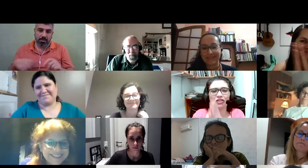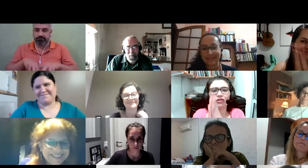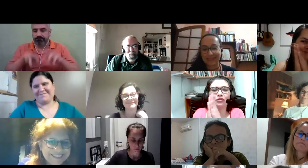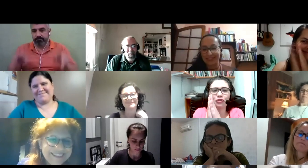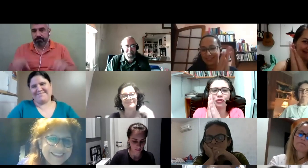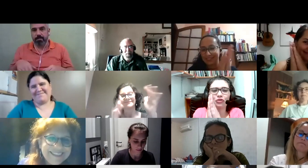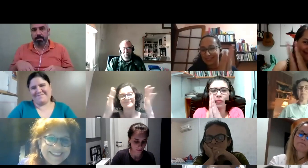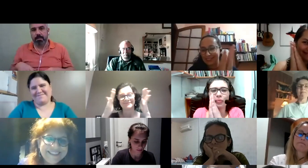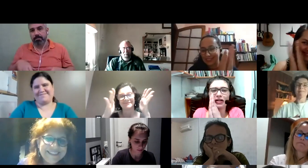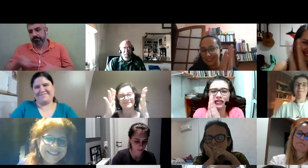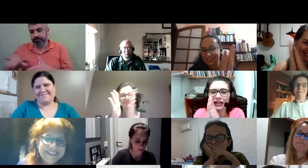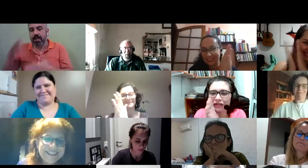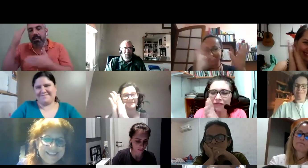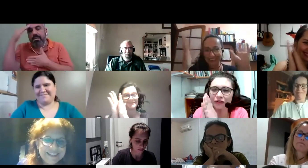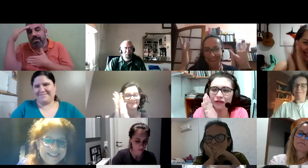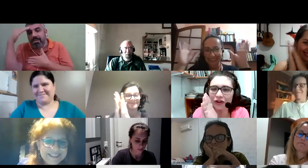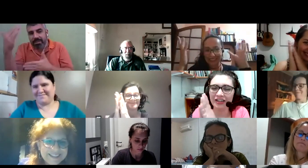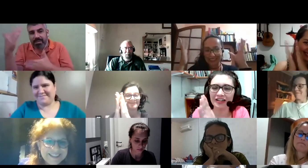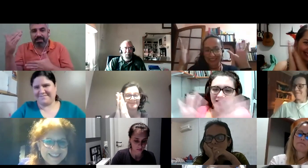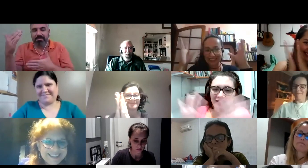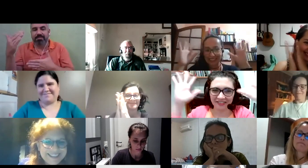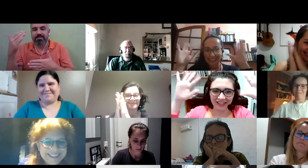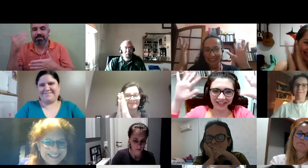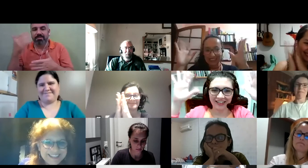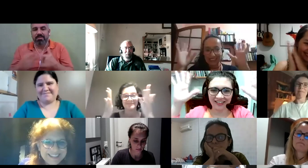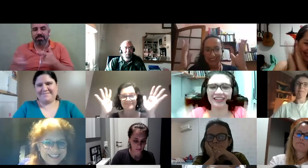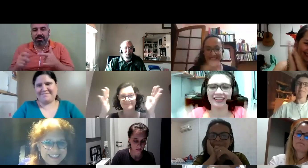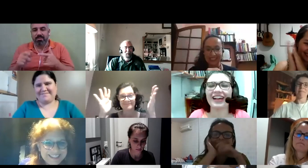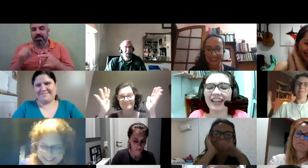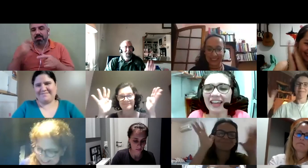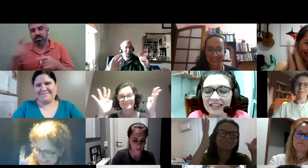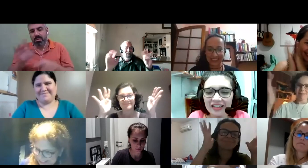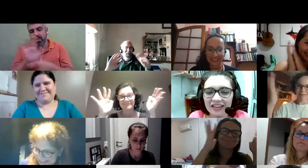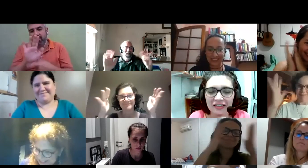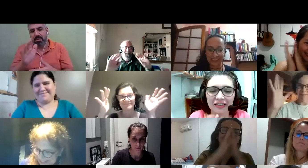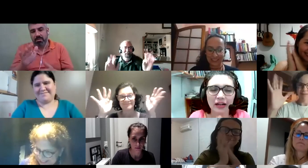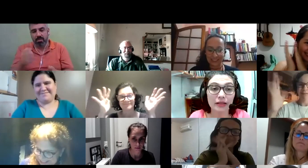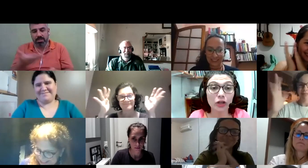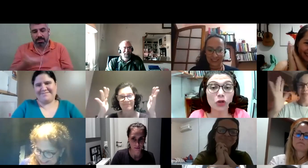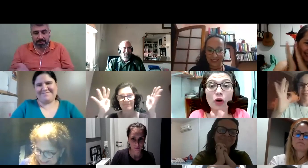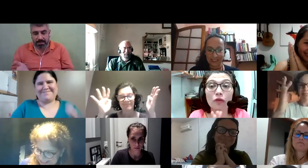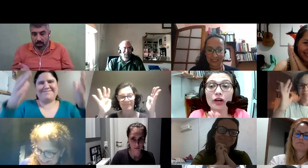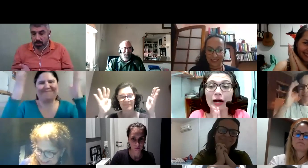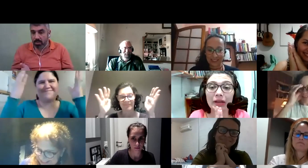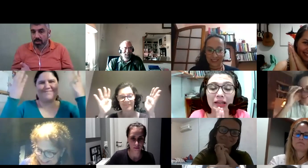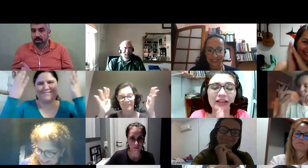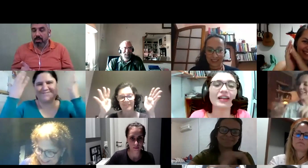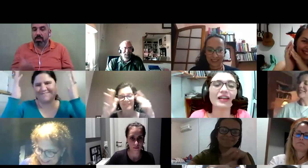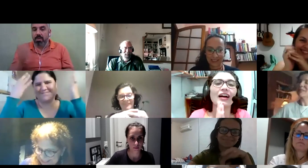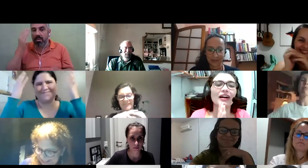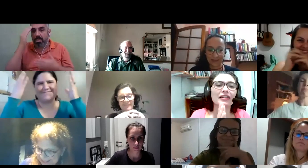Thank you so much, Andy, for joining us. And thank you all for